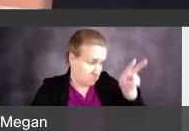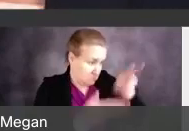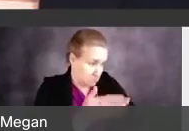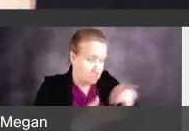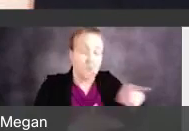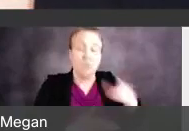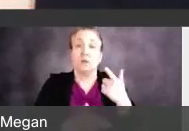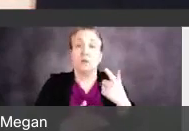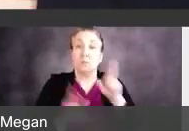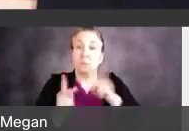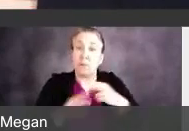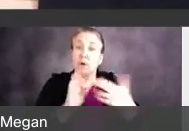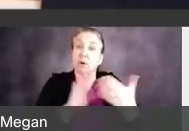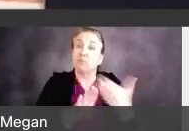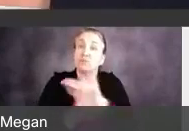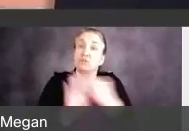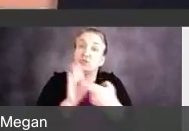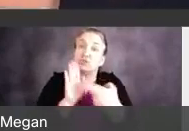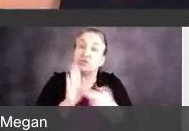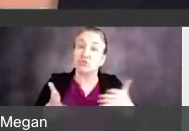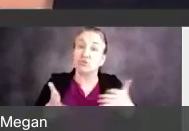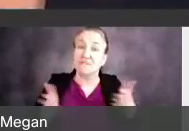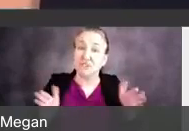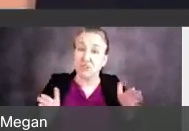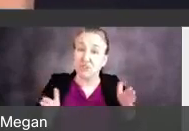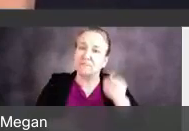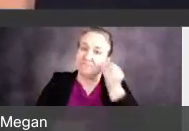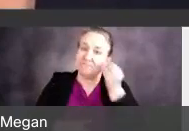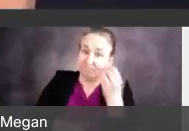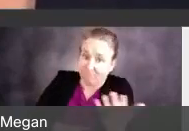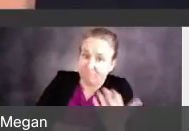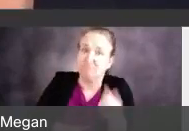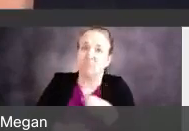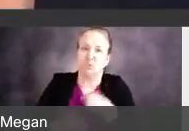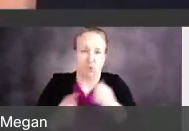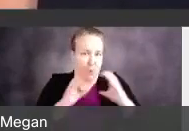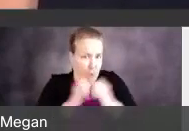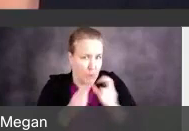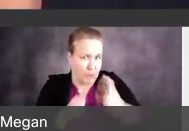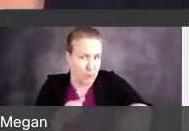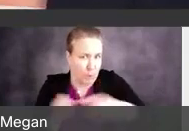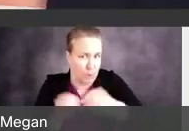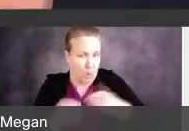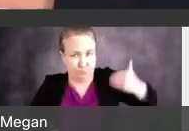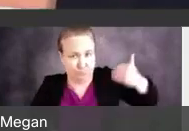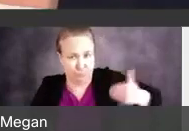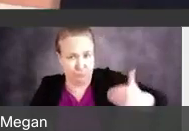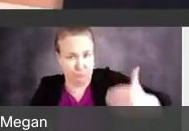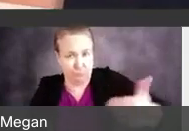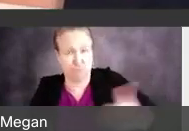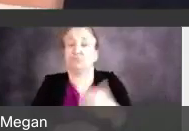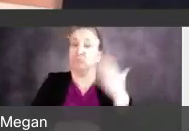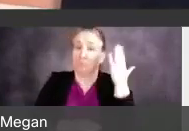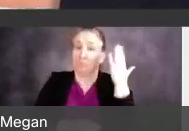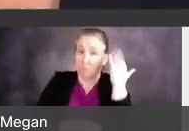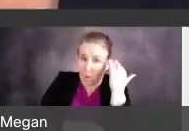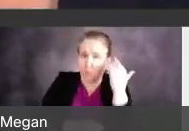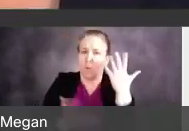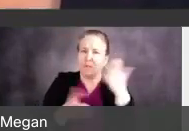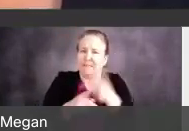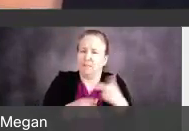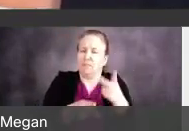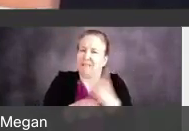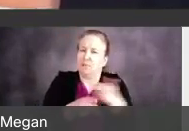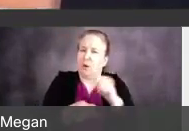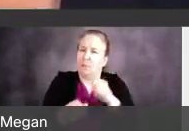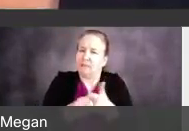already pre-registered on our site, we are working to communicate with you more regularly in order to give you information